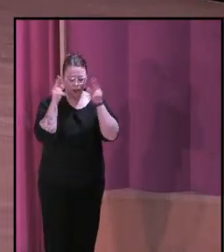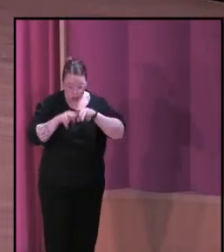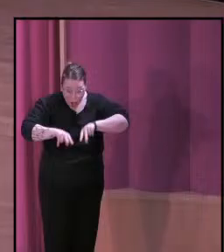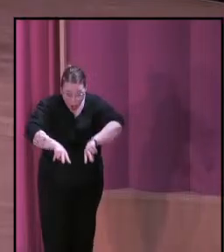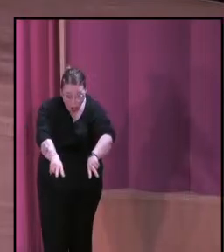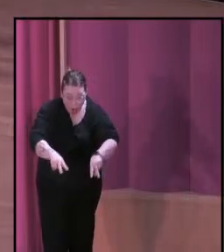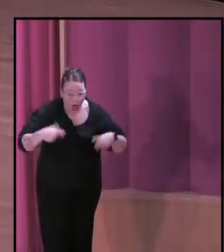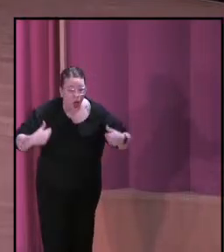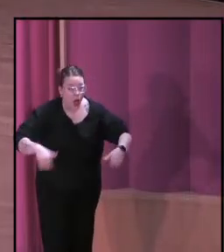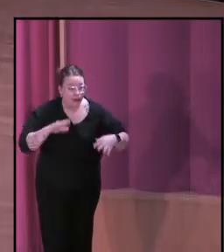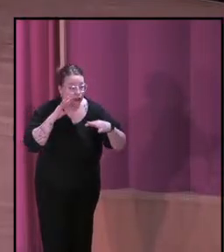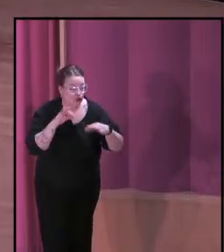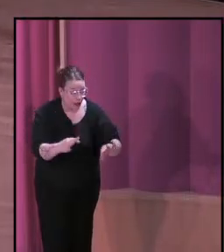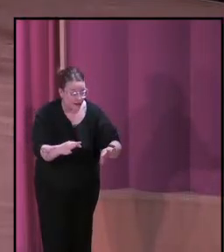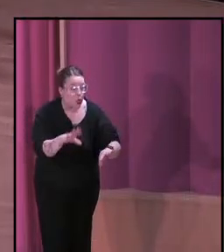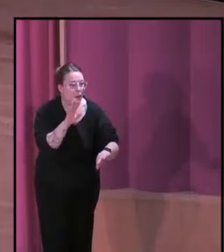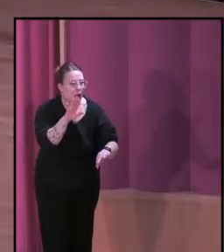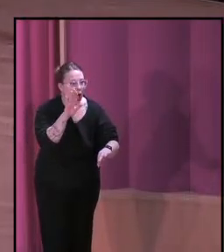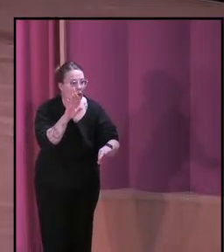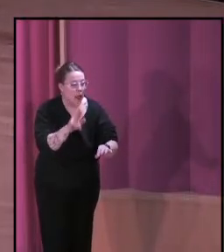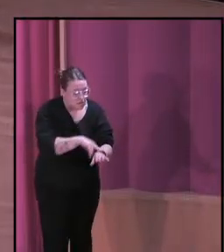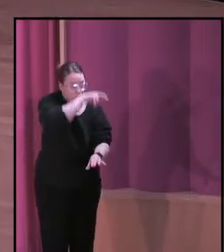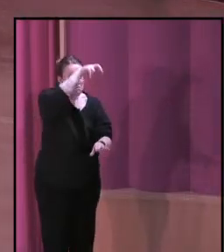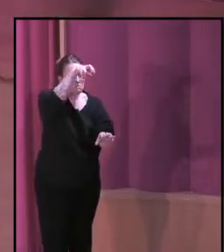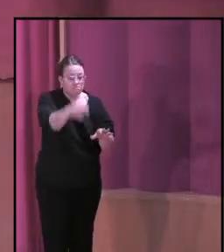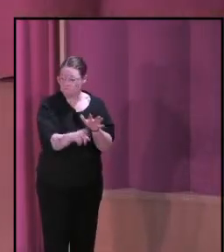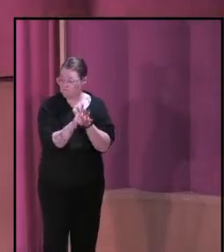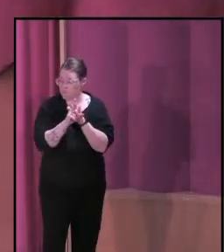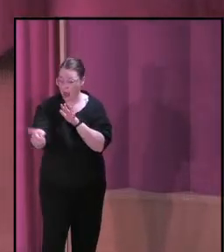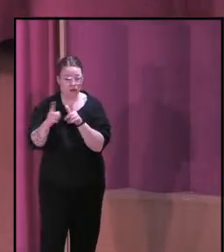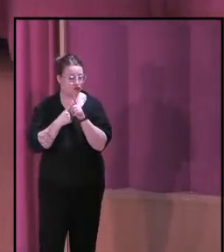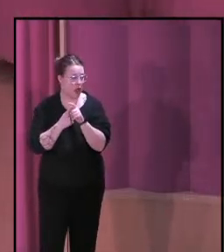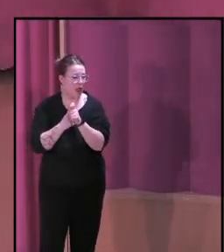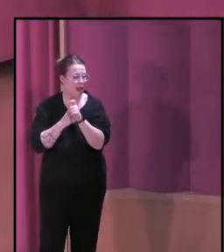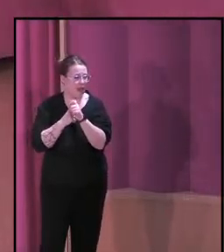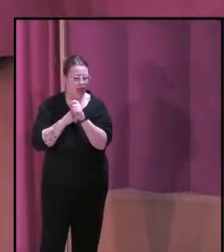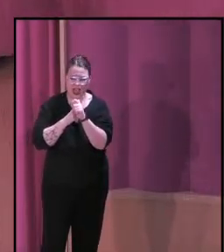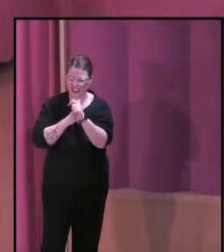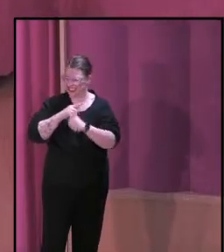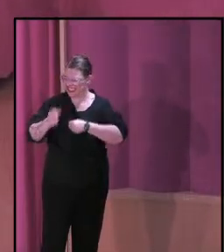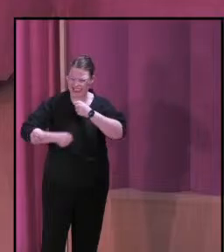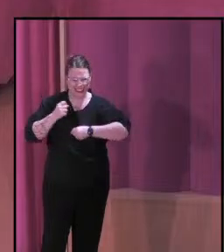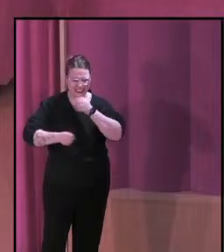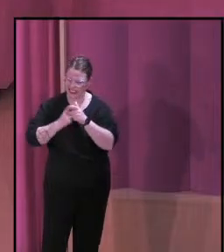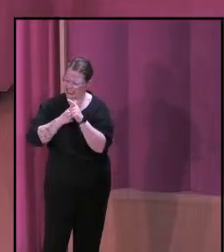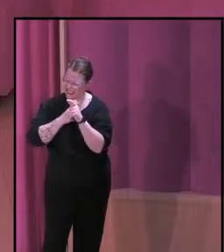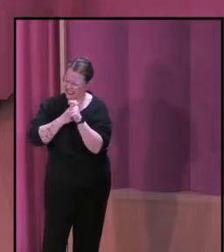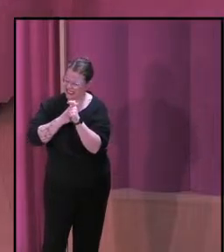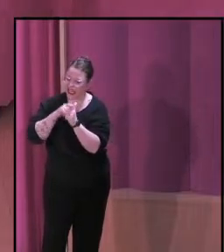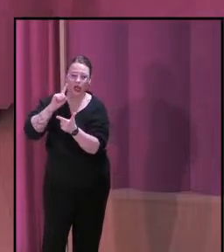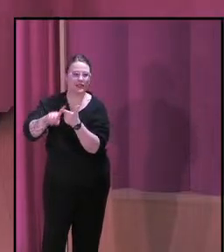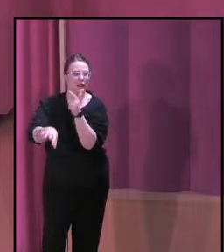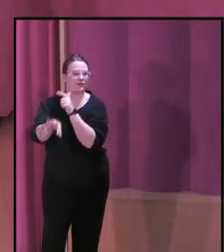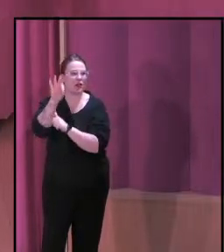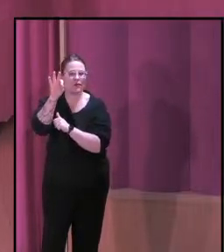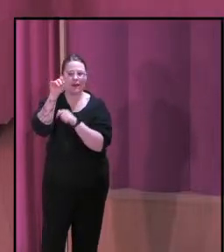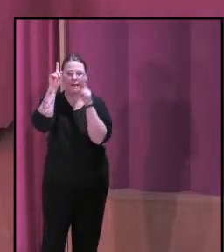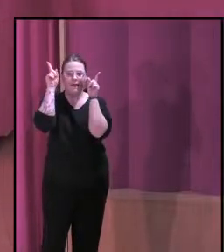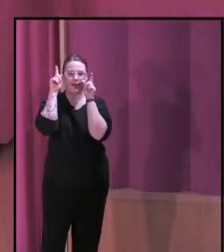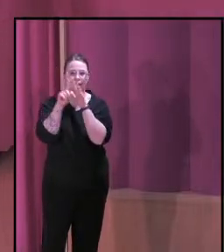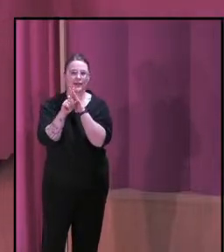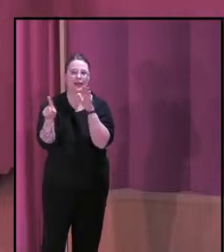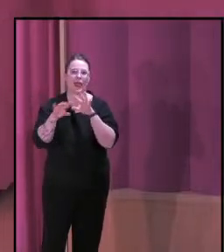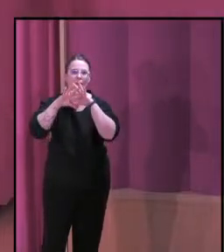escape. So Bob started running. He ran and he ran until he came upon an alien escape pod. He